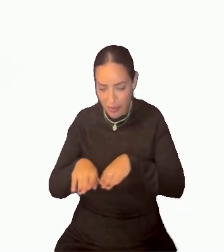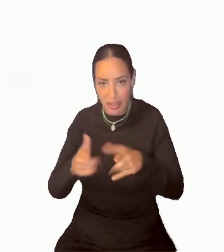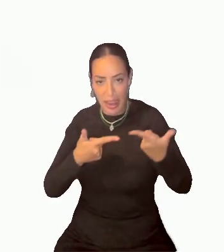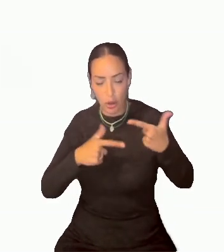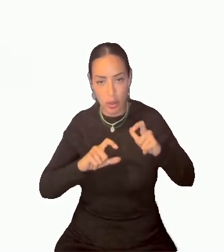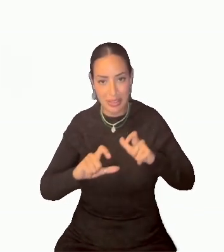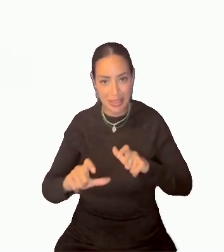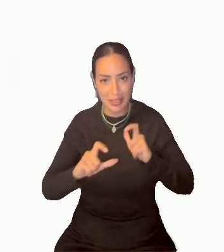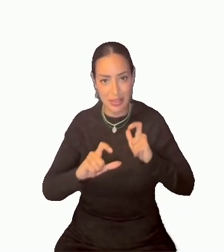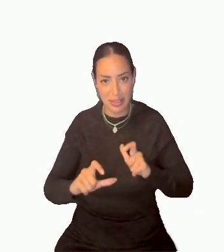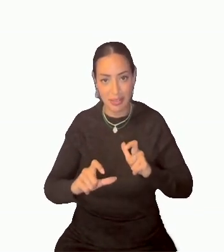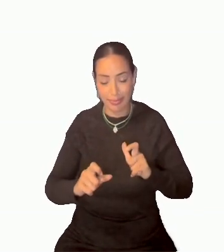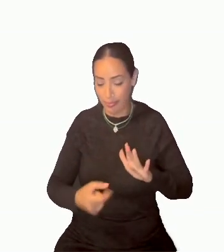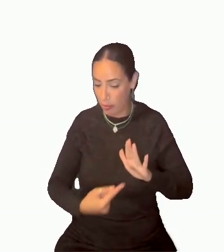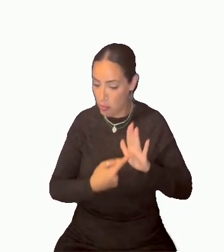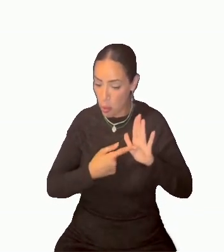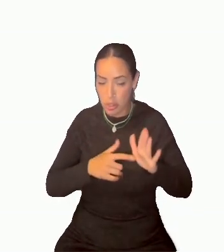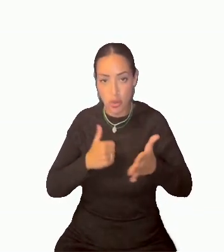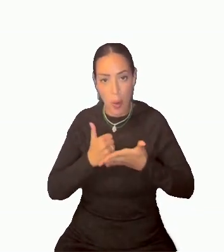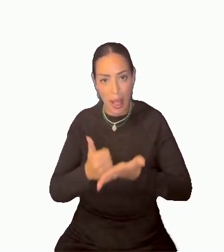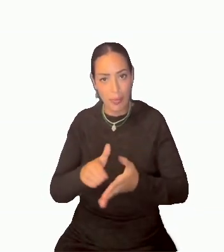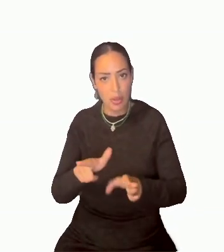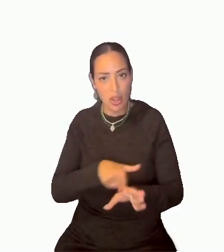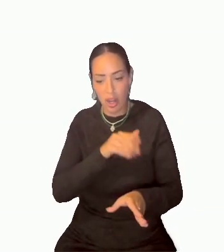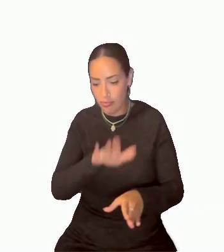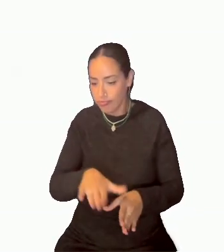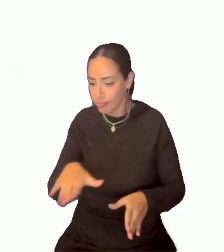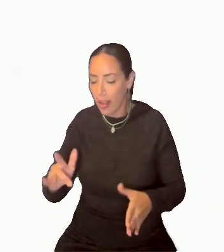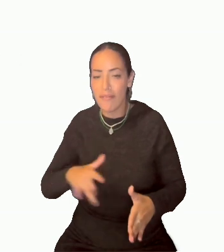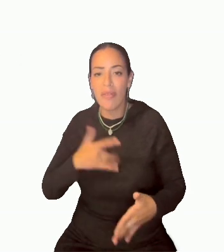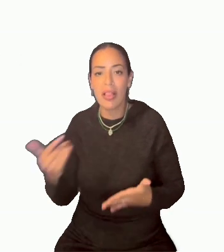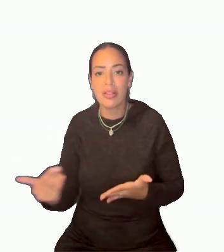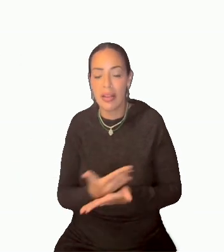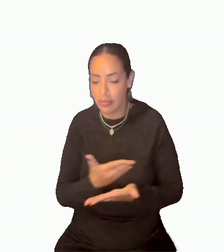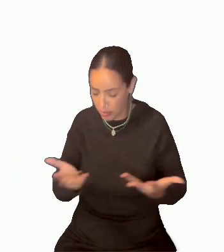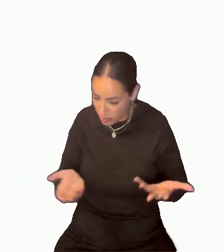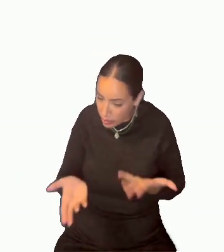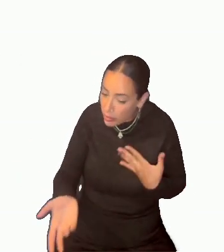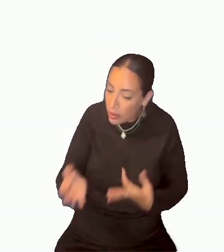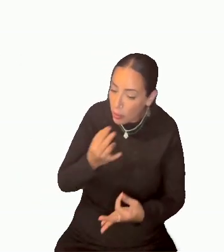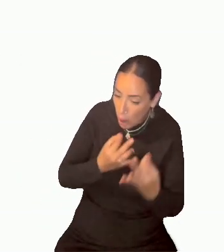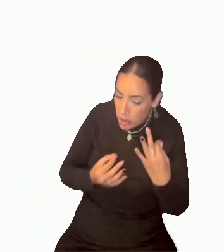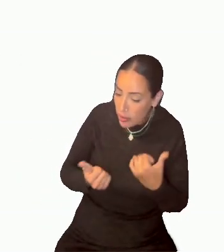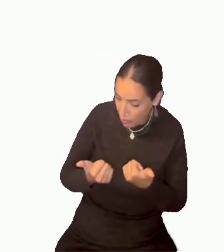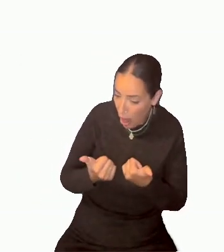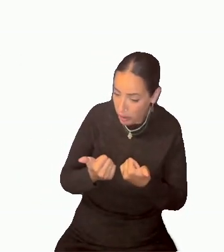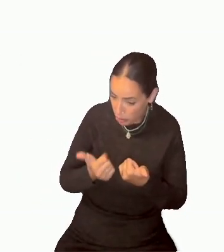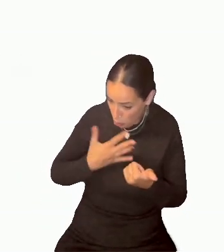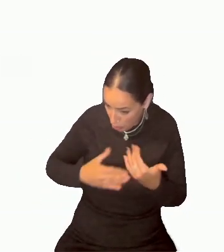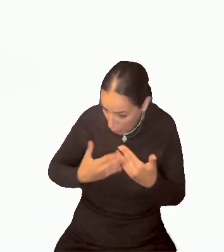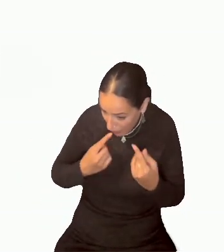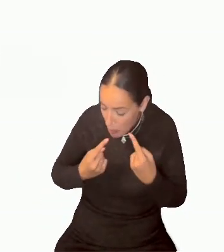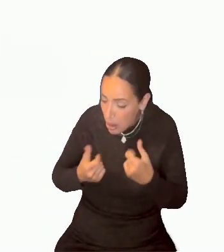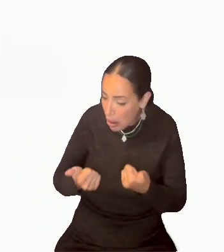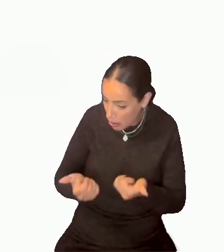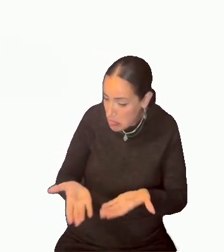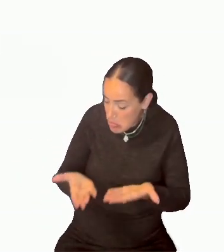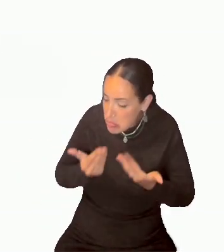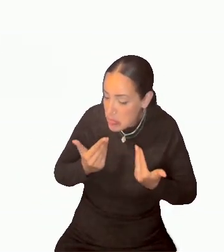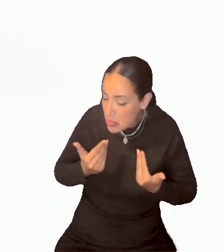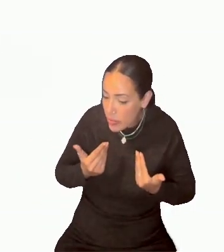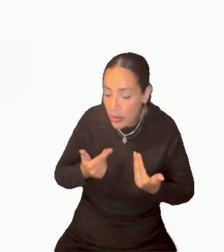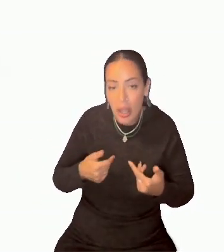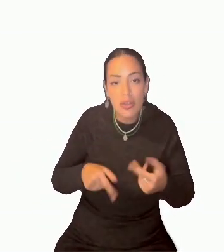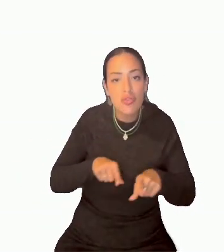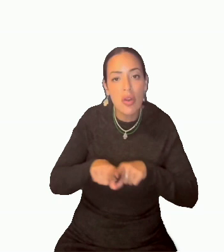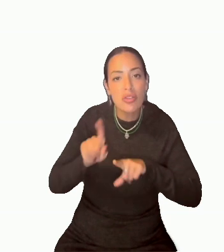These are both really important to help them to feel safe. Encouraging them to ask questions or to seek further information, and trying to